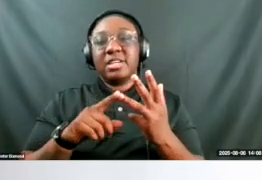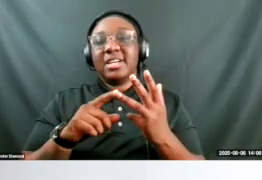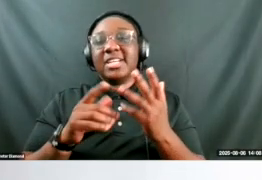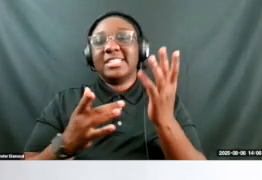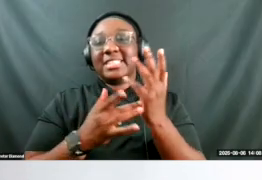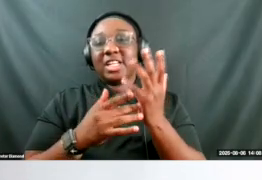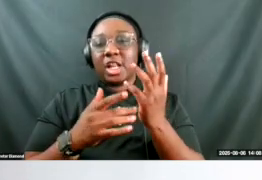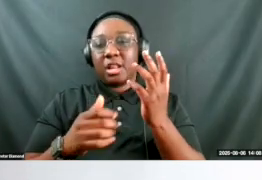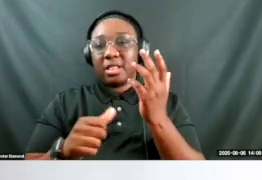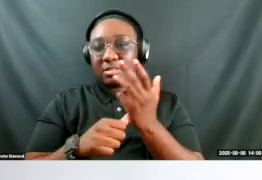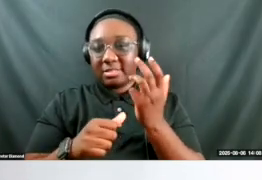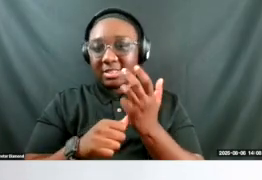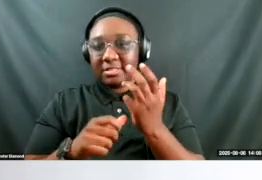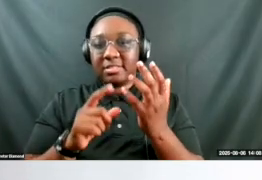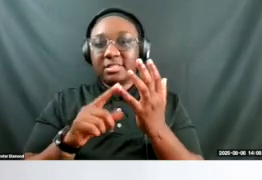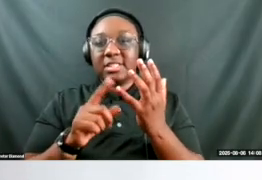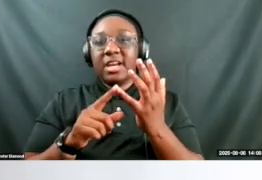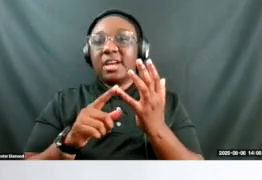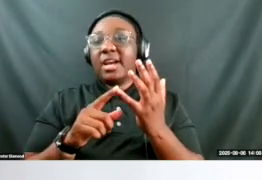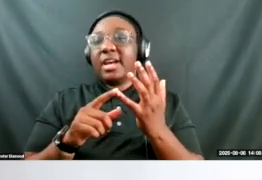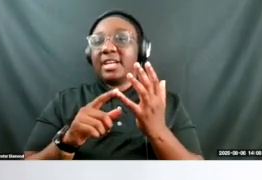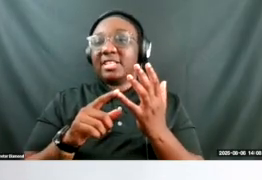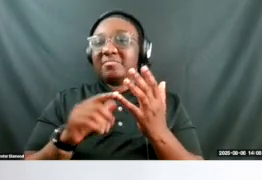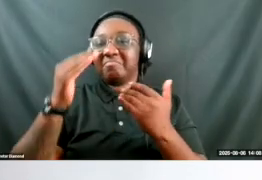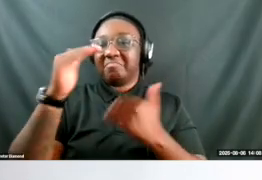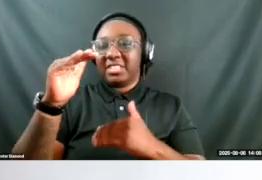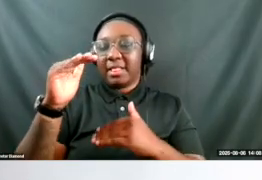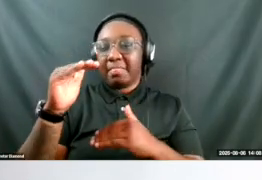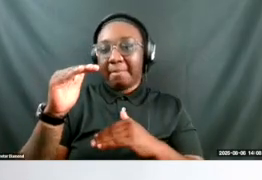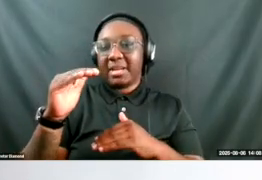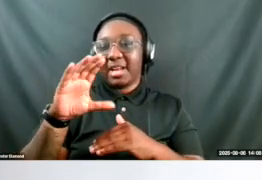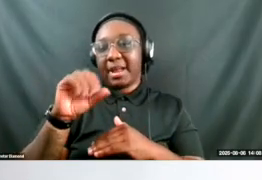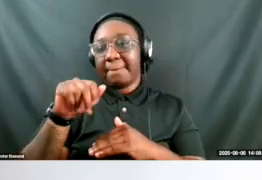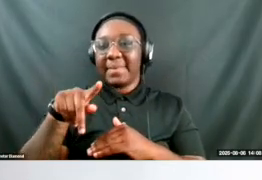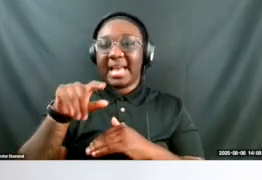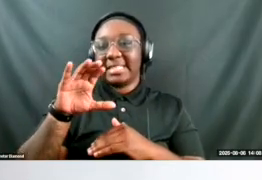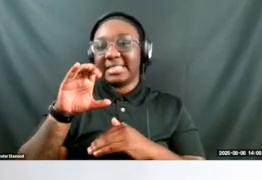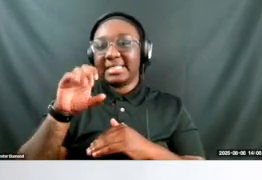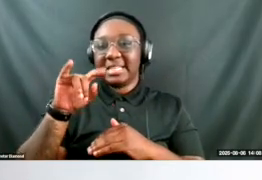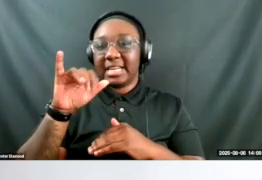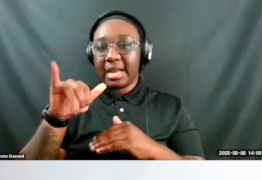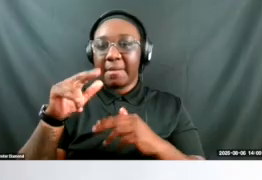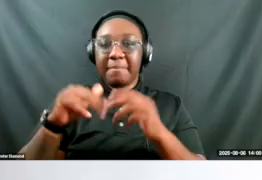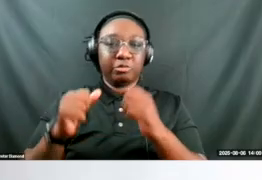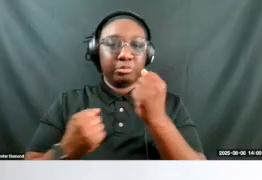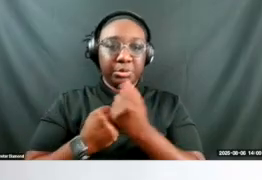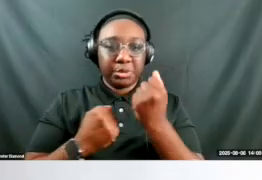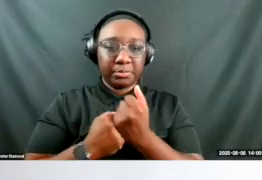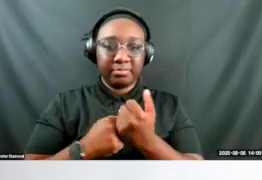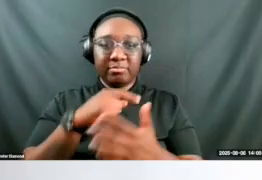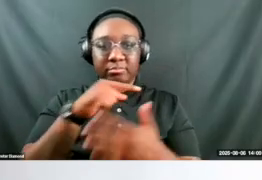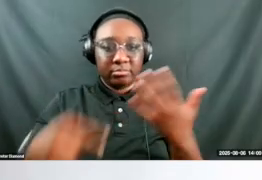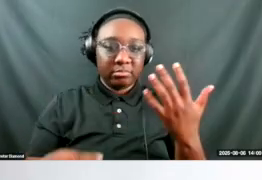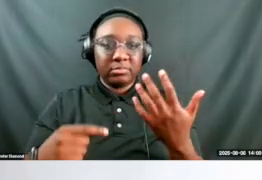In particular, to expand the outreach partner networks around the state would require additional funding to bring on more outreach